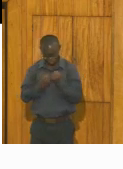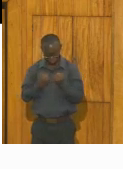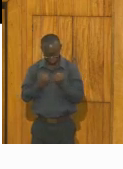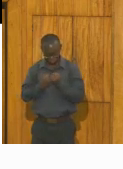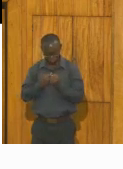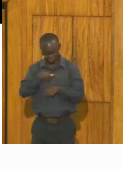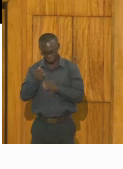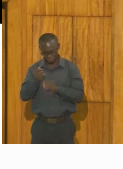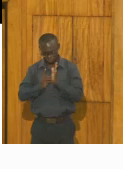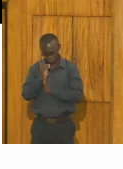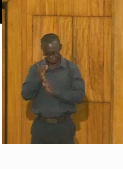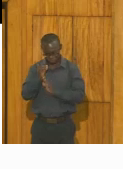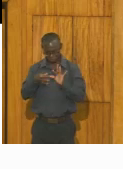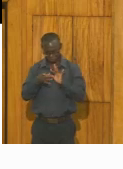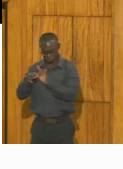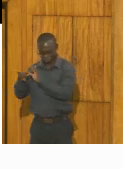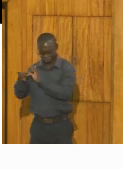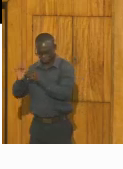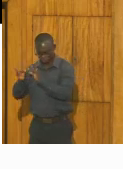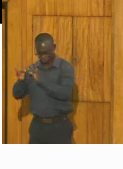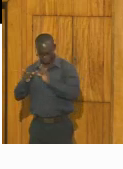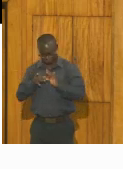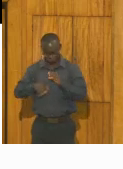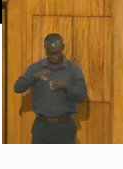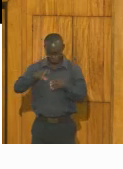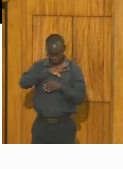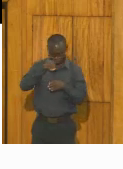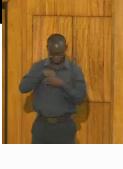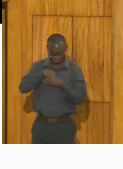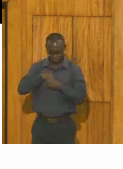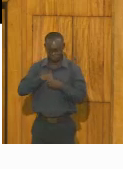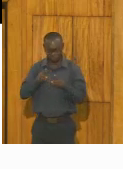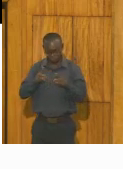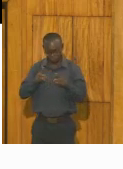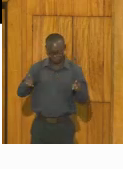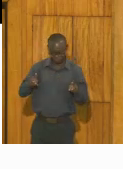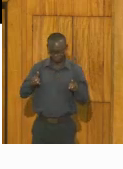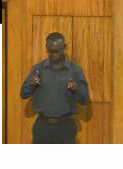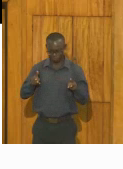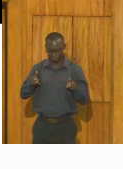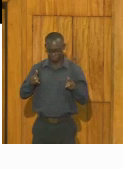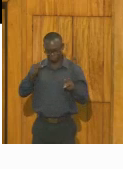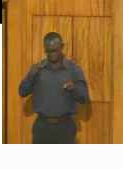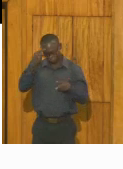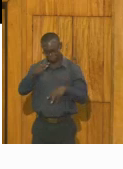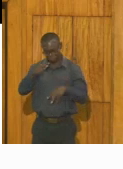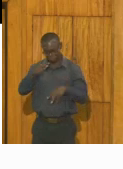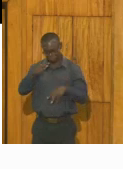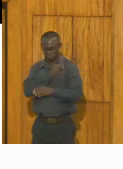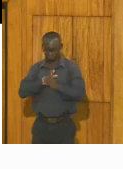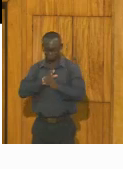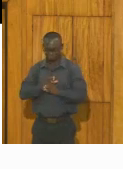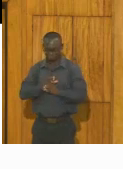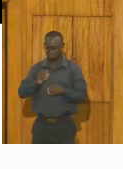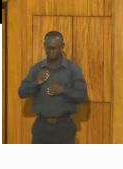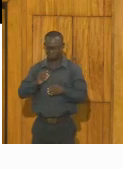other development partners, PEFA included. And also, for healthcare training, we got also support from